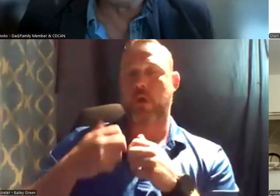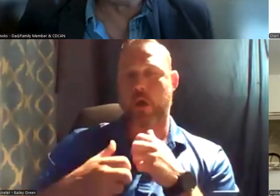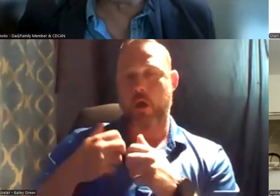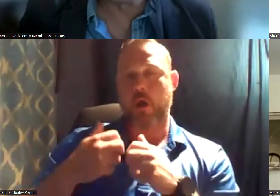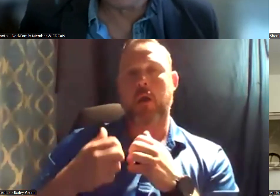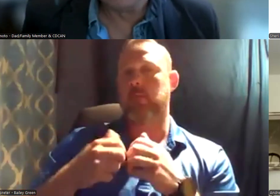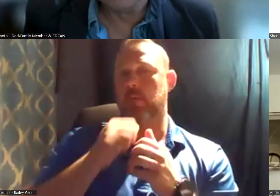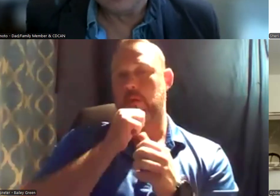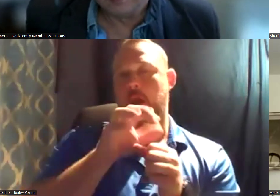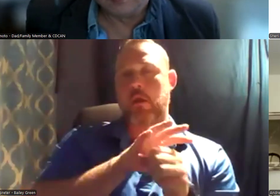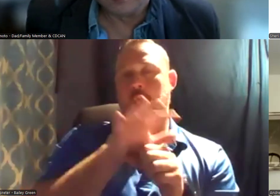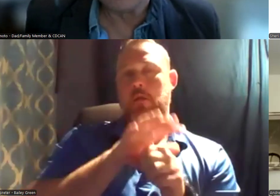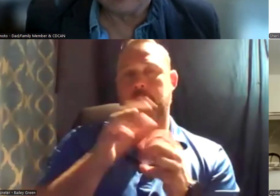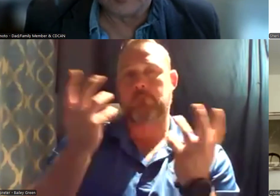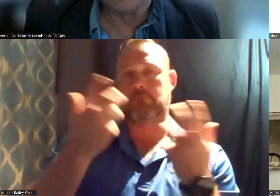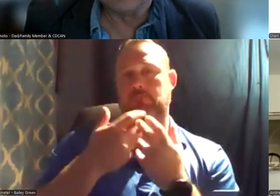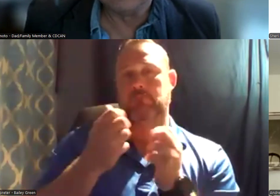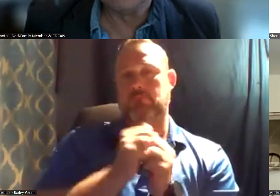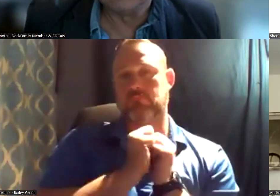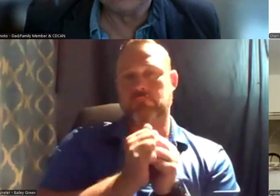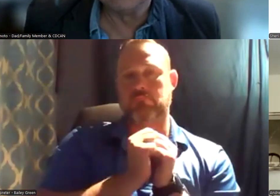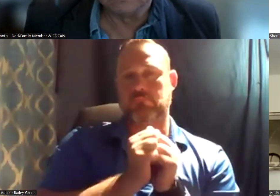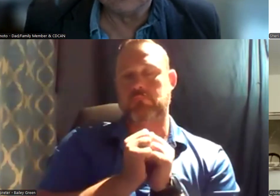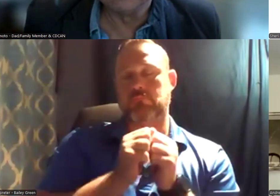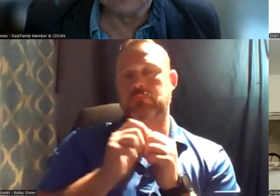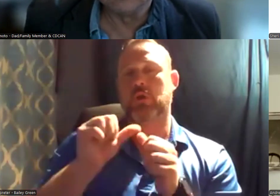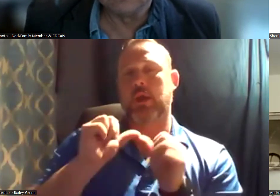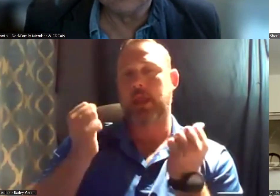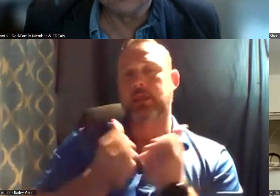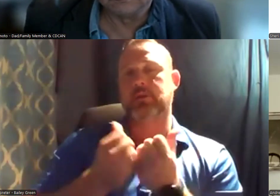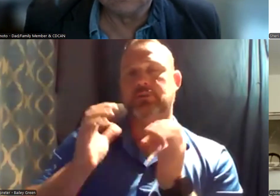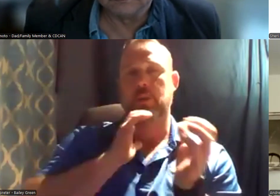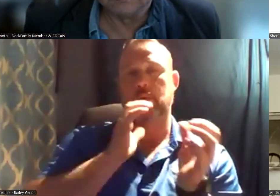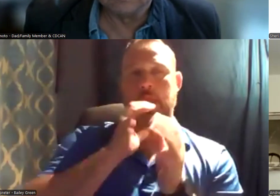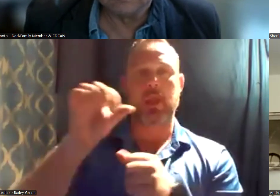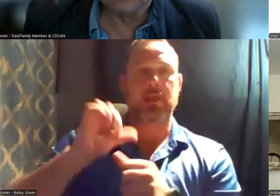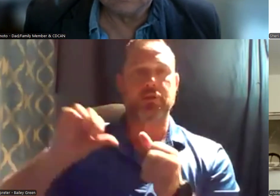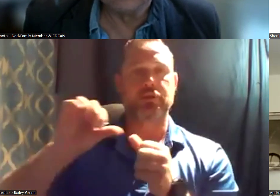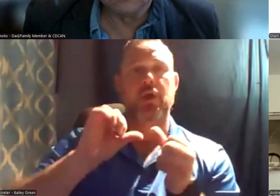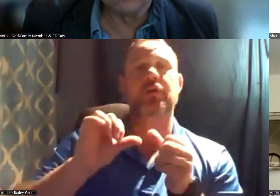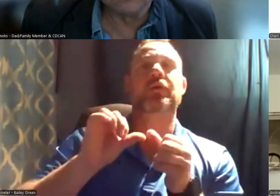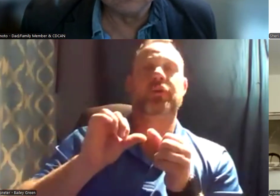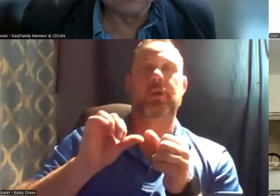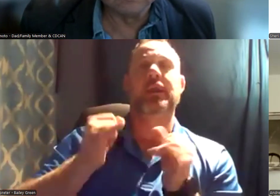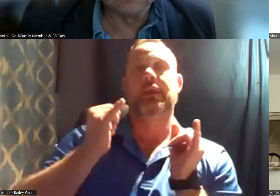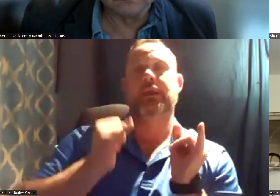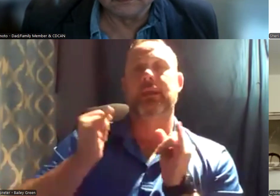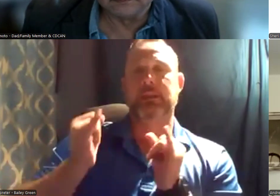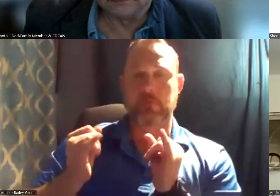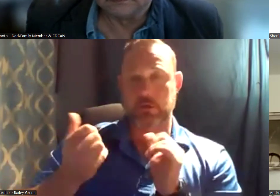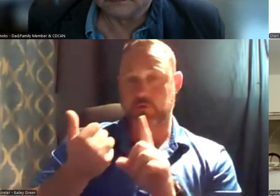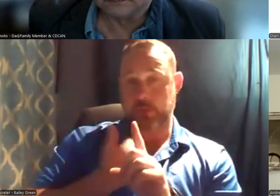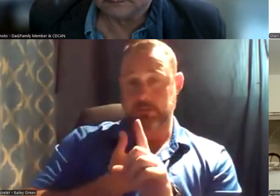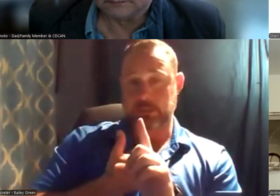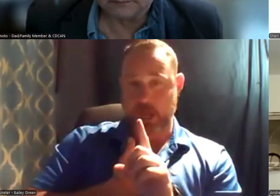there's not enough collaboration so that agencies are talking to each other, and that individuals like